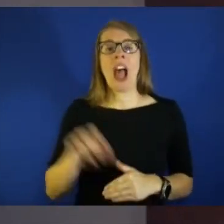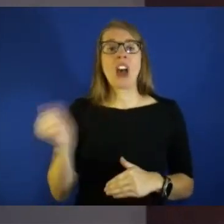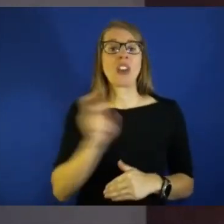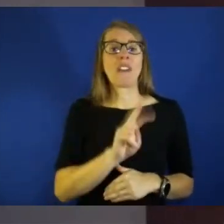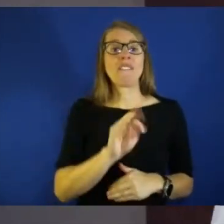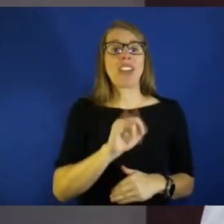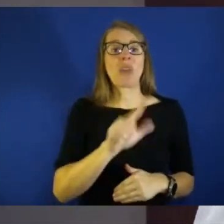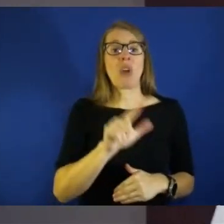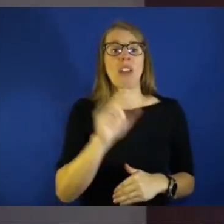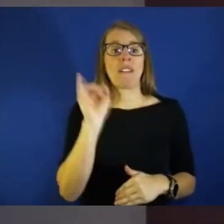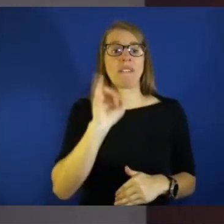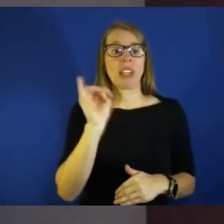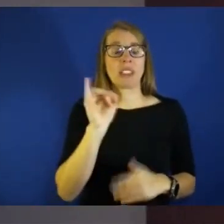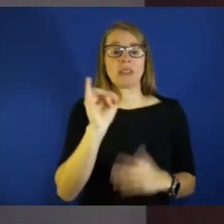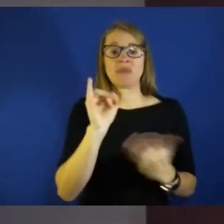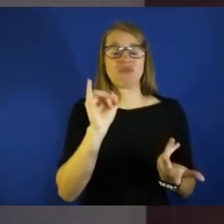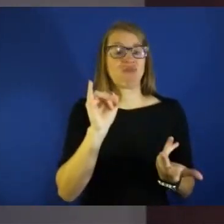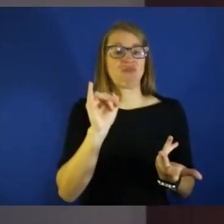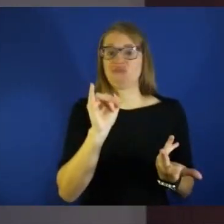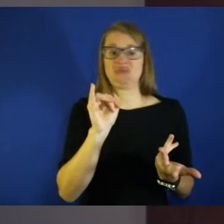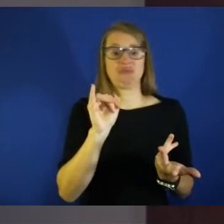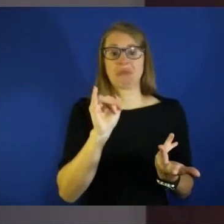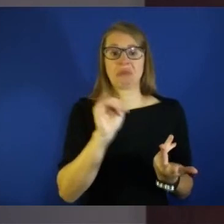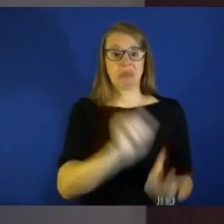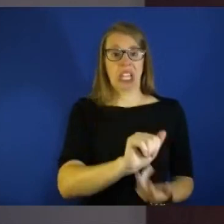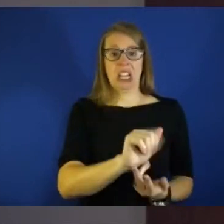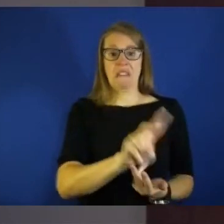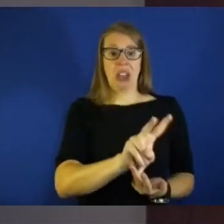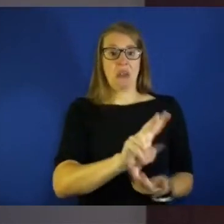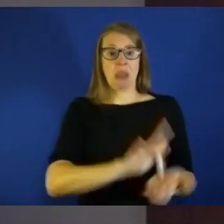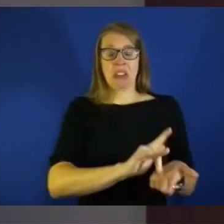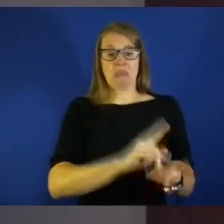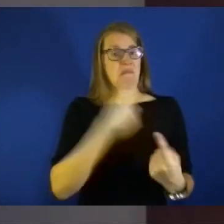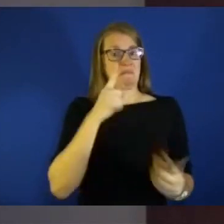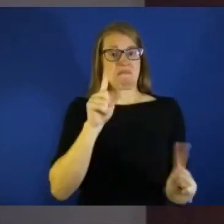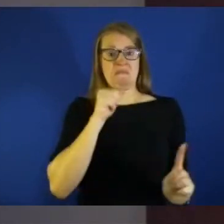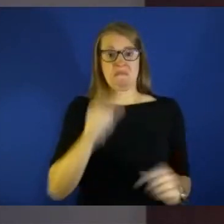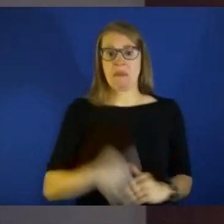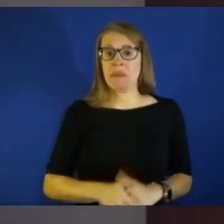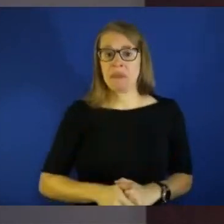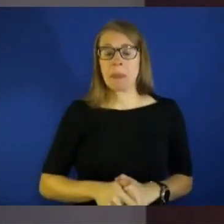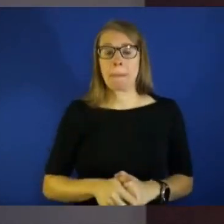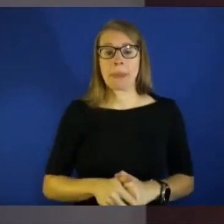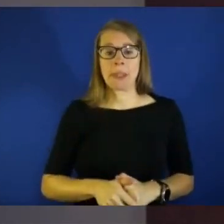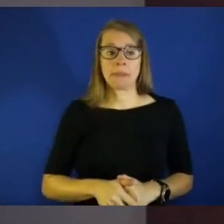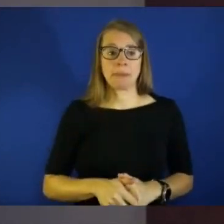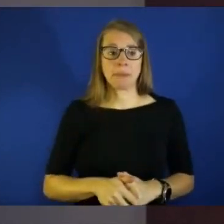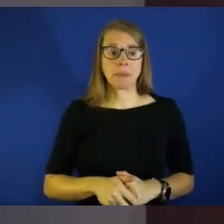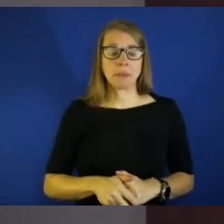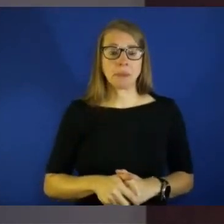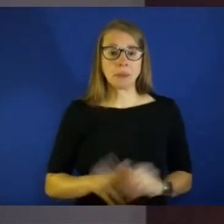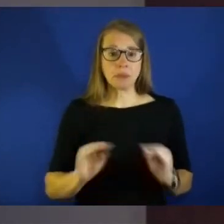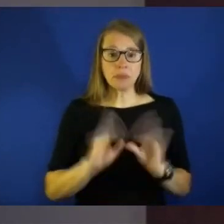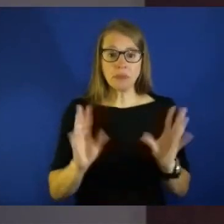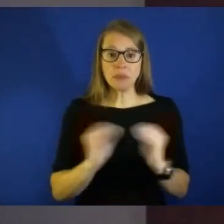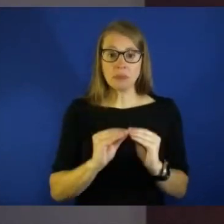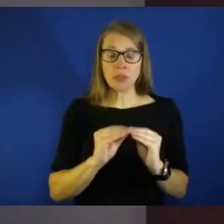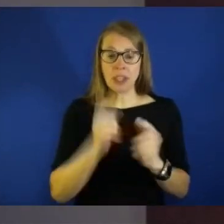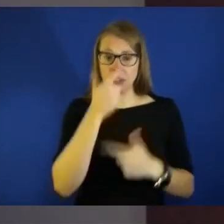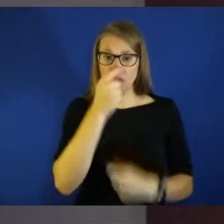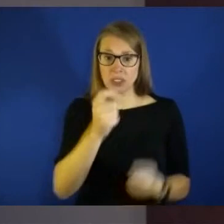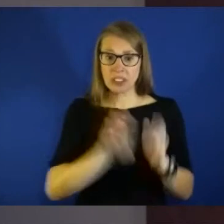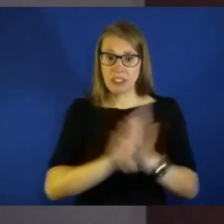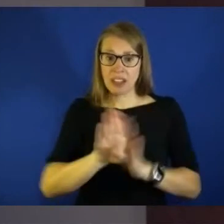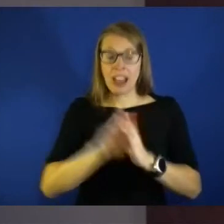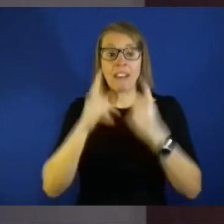had an effect of antiviral, and so this is obviously there's more interest in developing effective antivirals